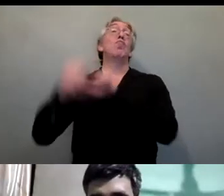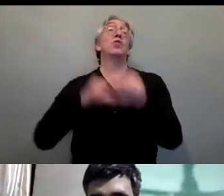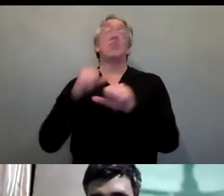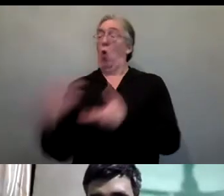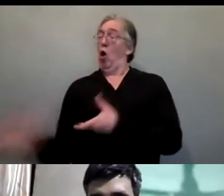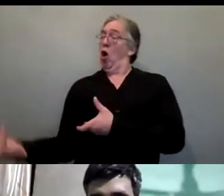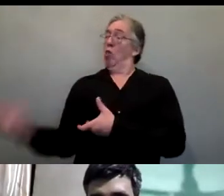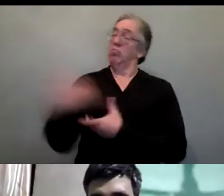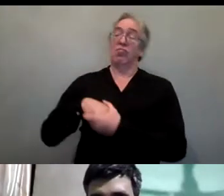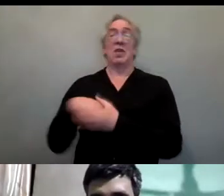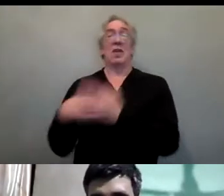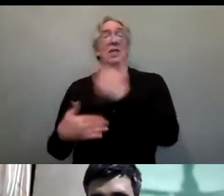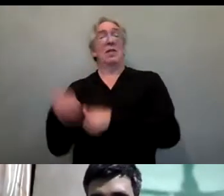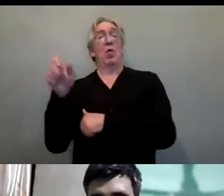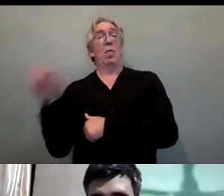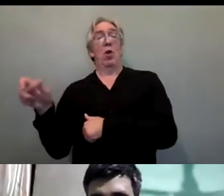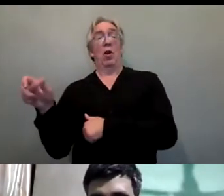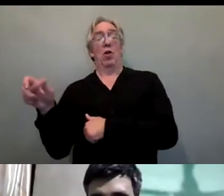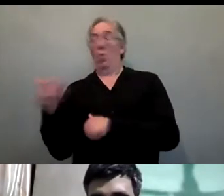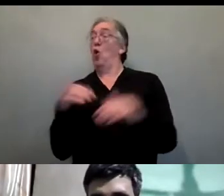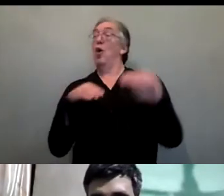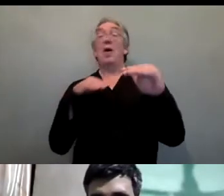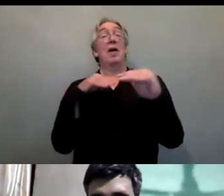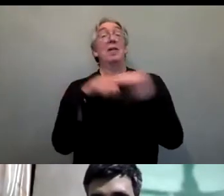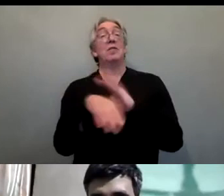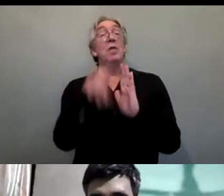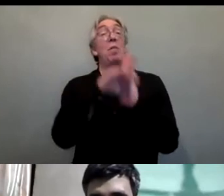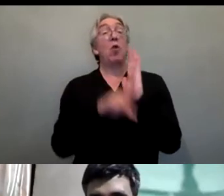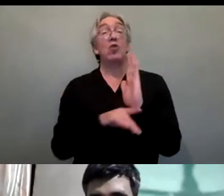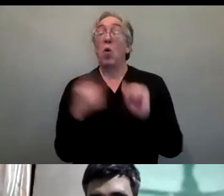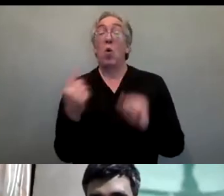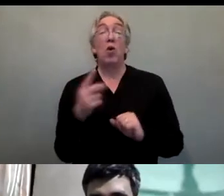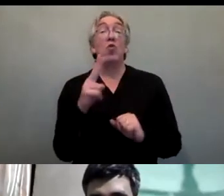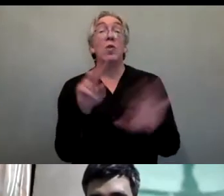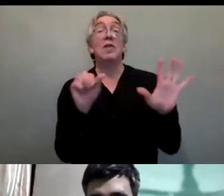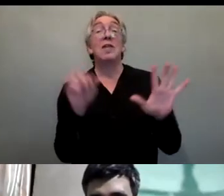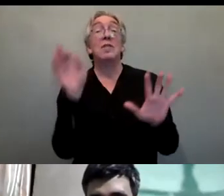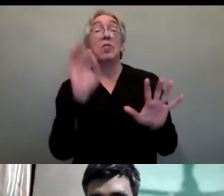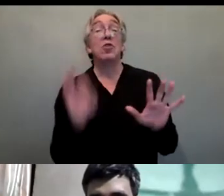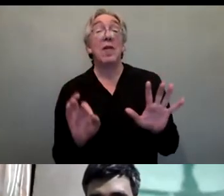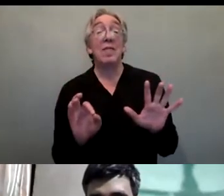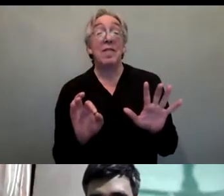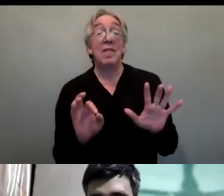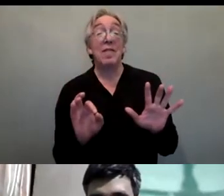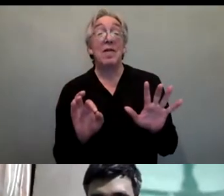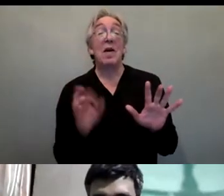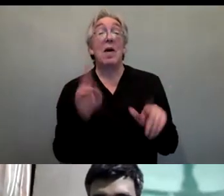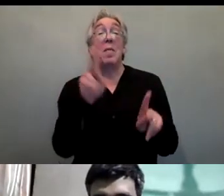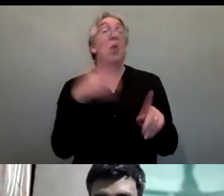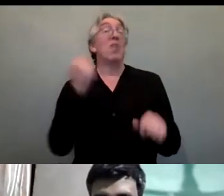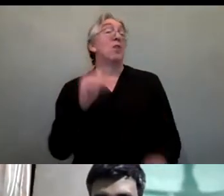monitoring of digital accessibility policies and programs. And we know from both statistical and anecdotal evidence